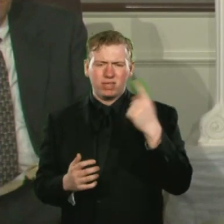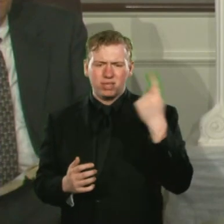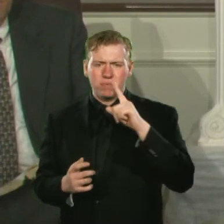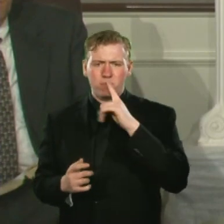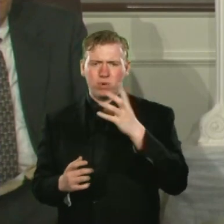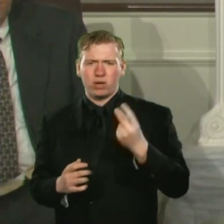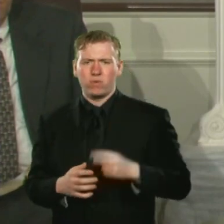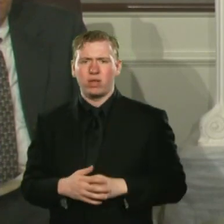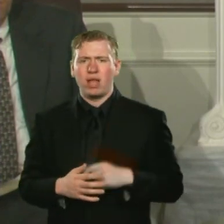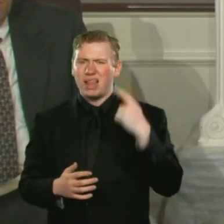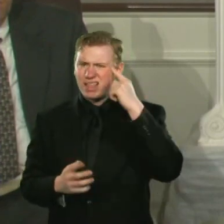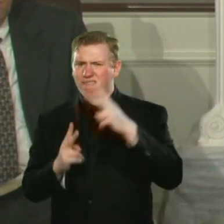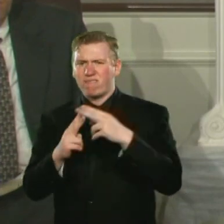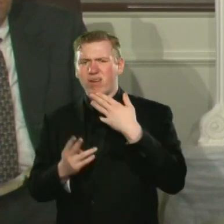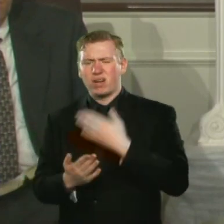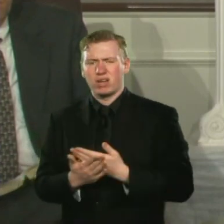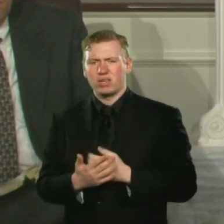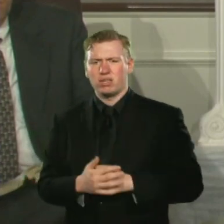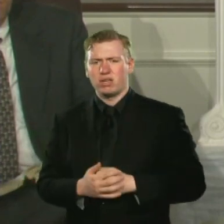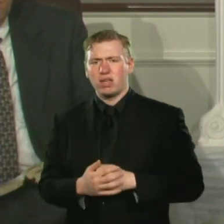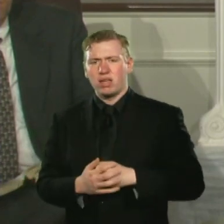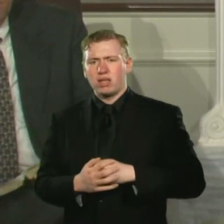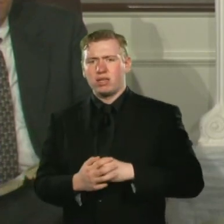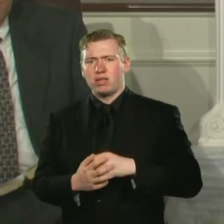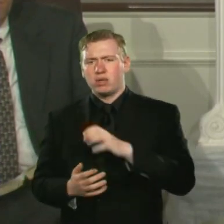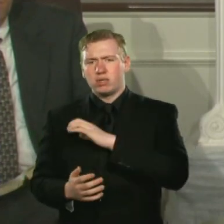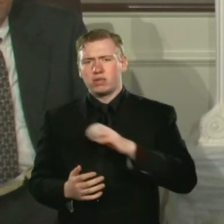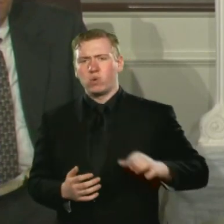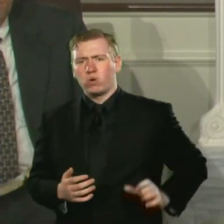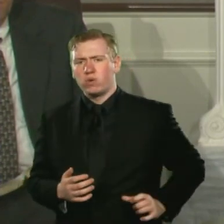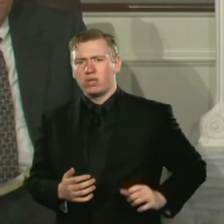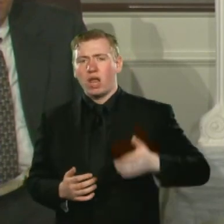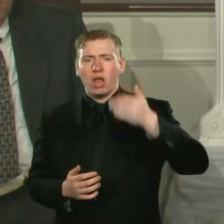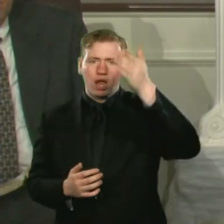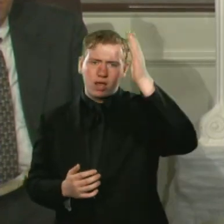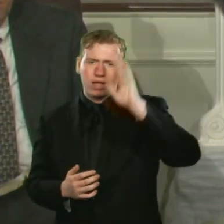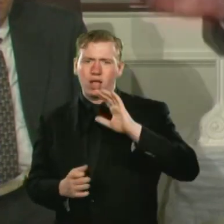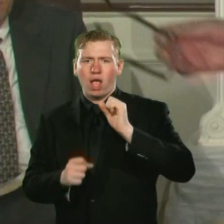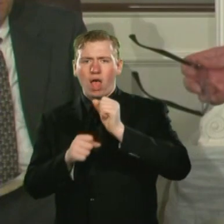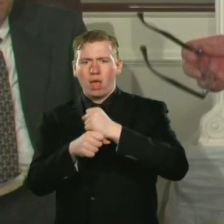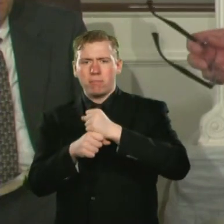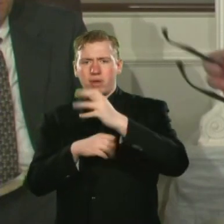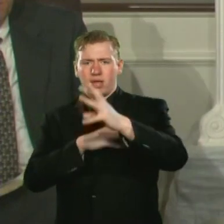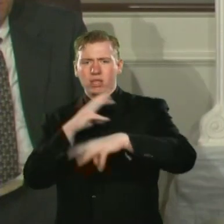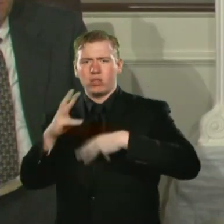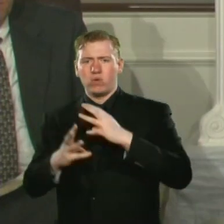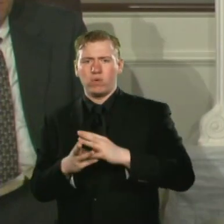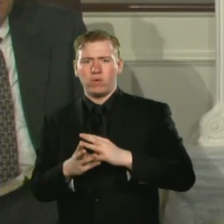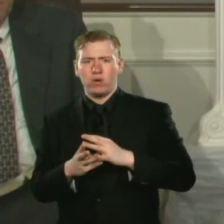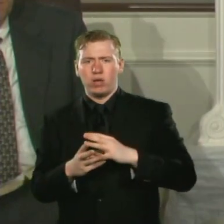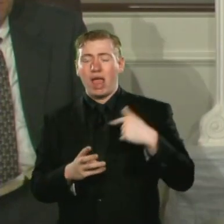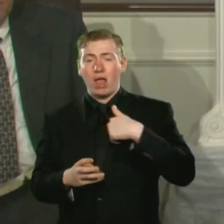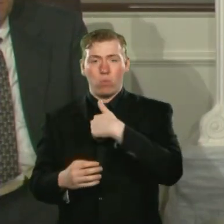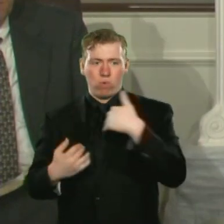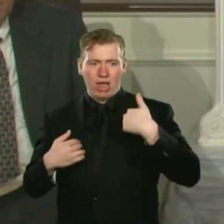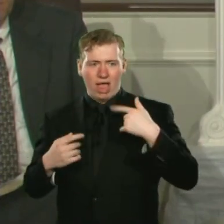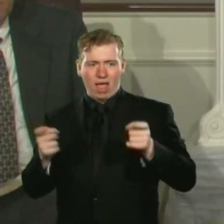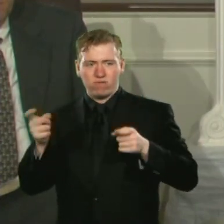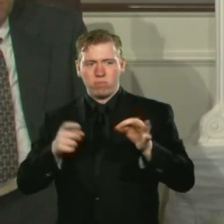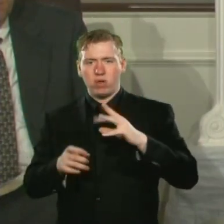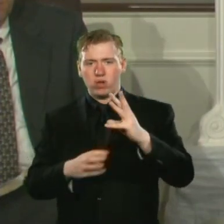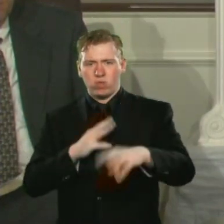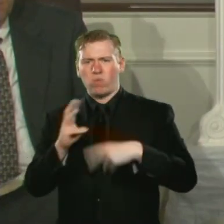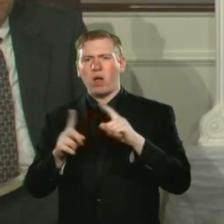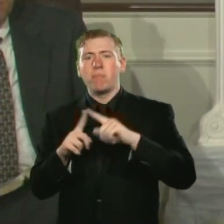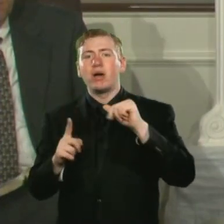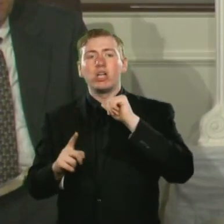I think it's very good. Christians, God made the world and we have dominion over the world. But